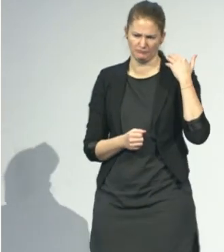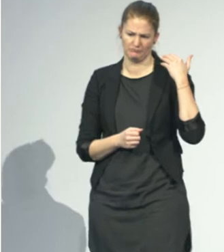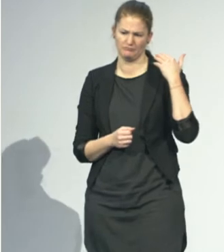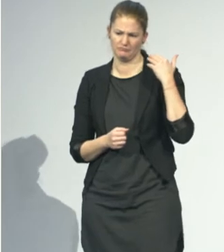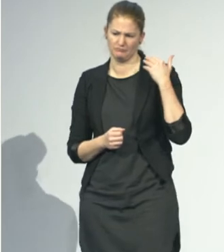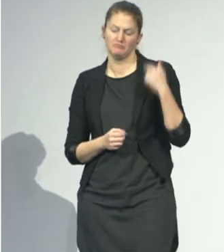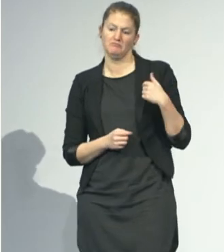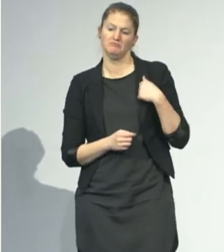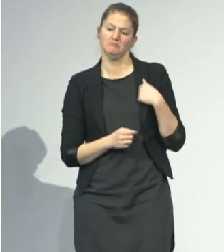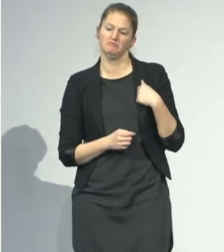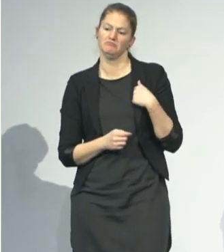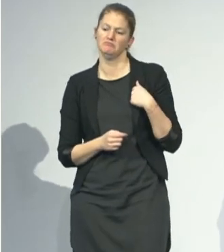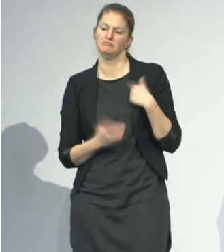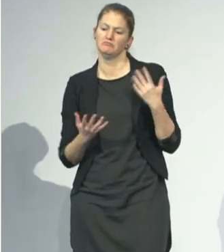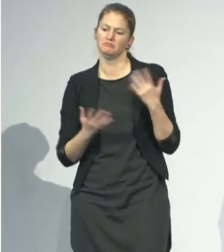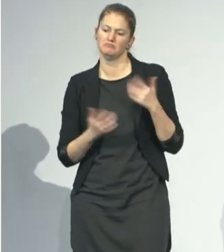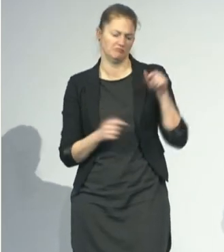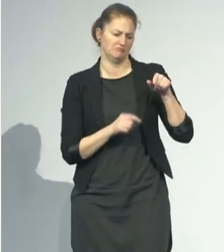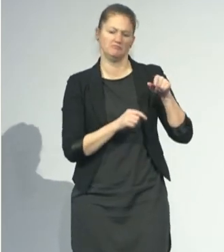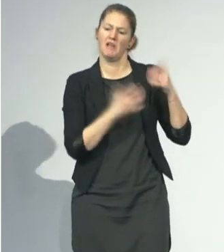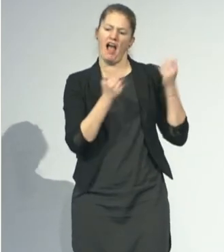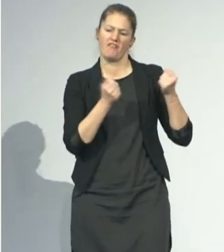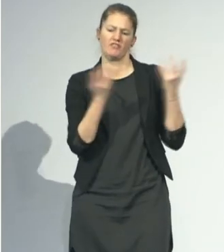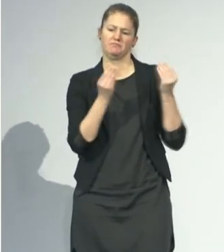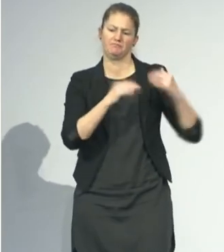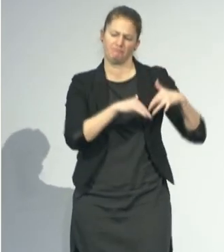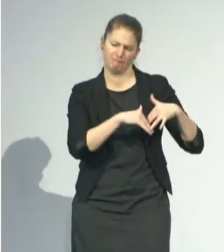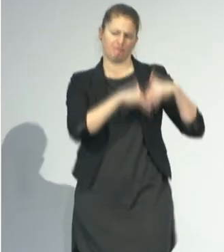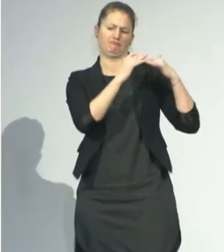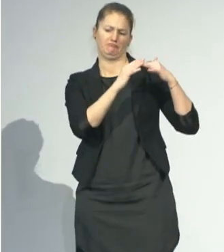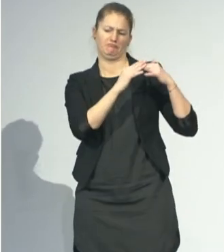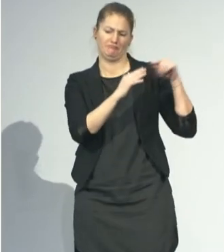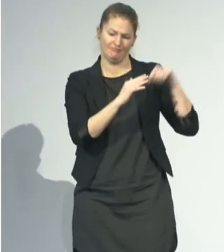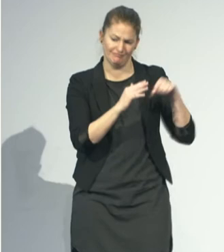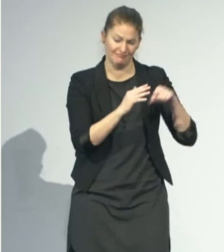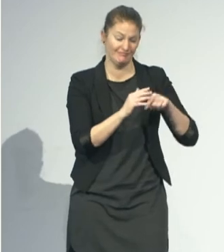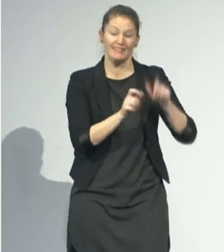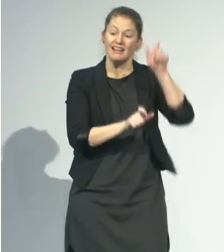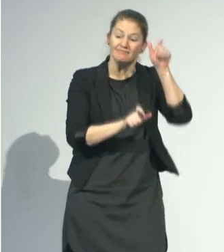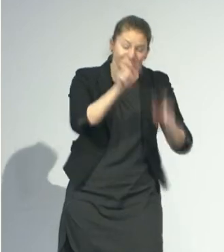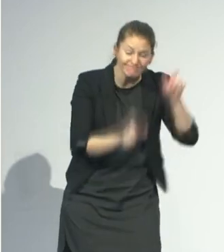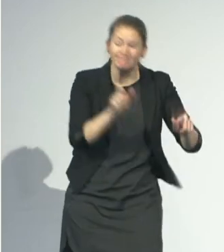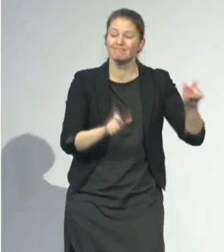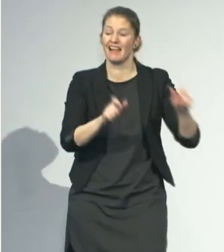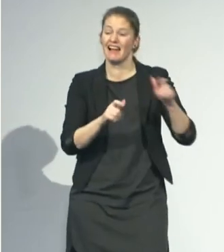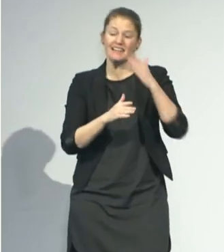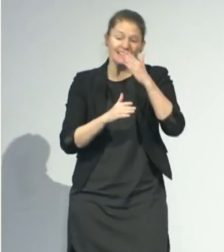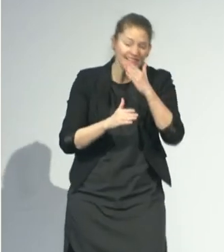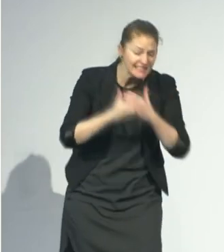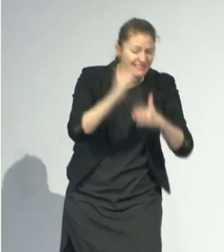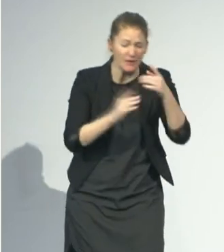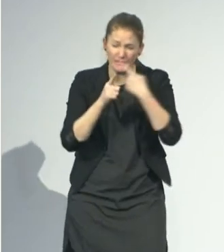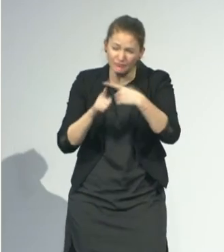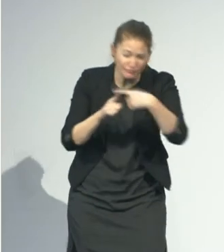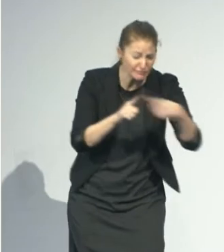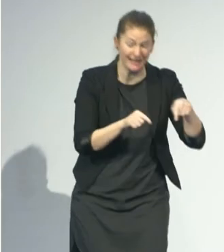do not admit any kind of discrimination, for doesn't matter which subject to use, which